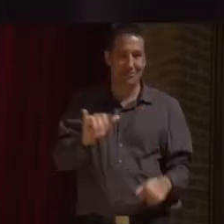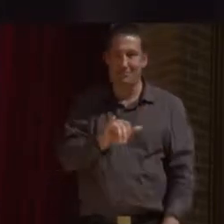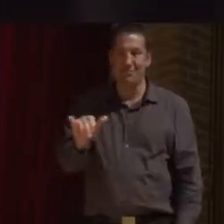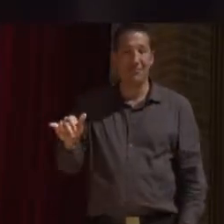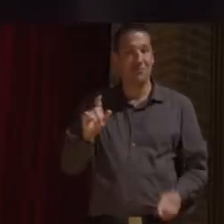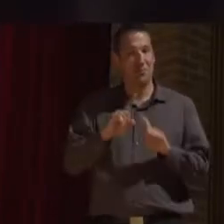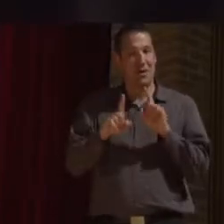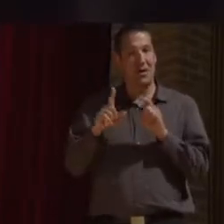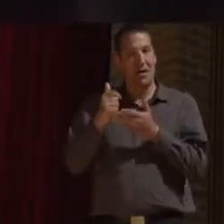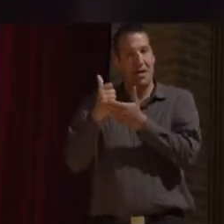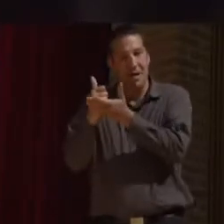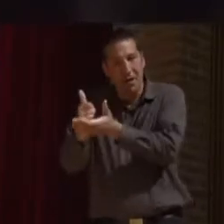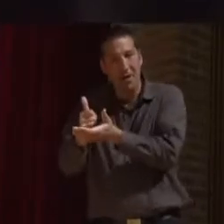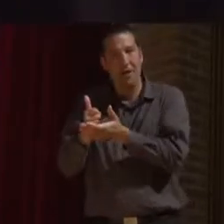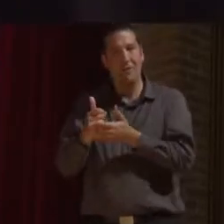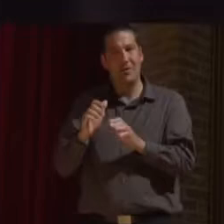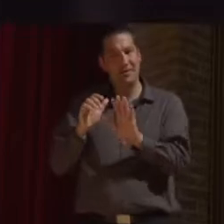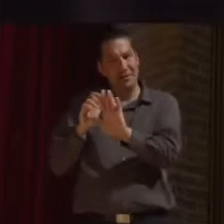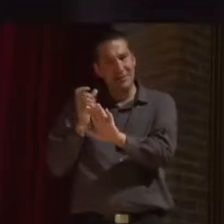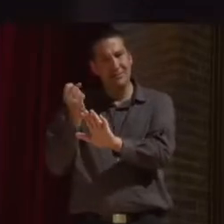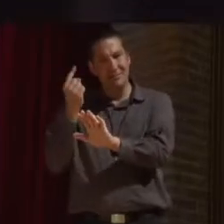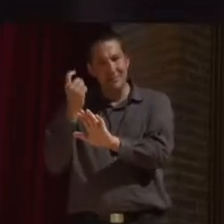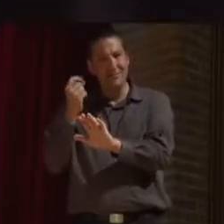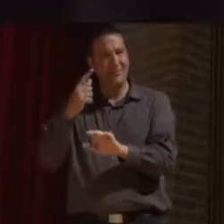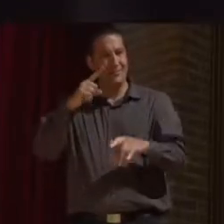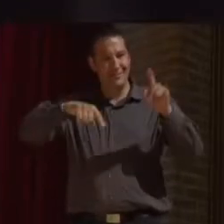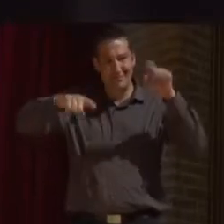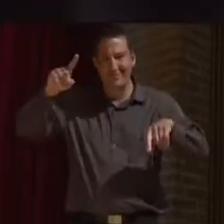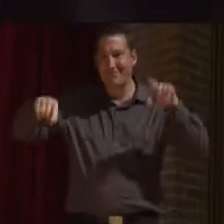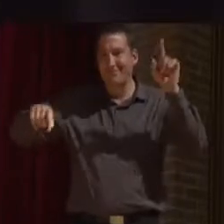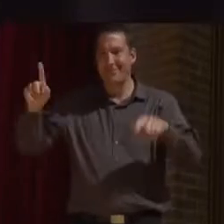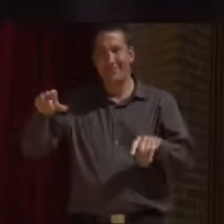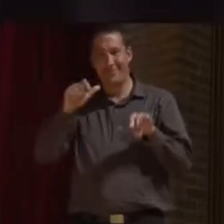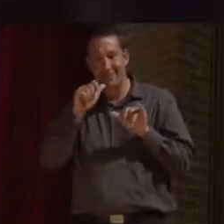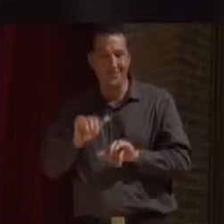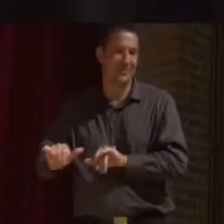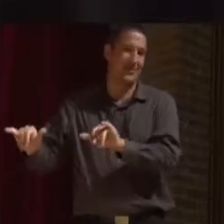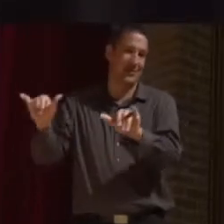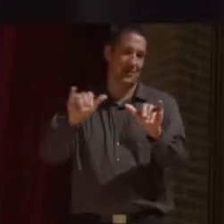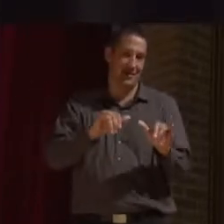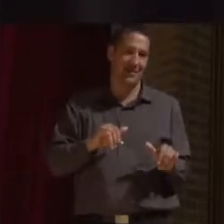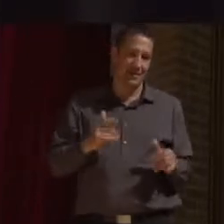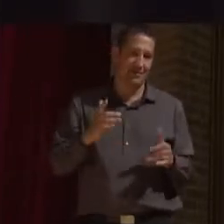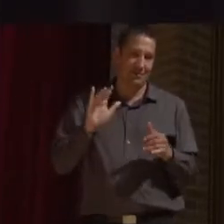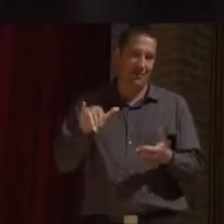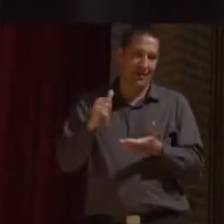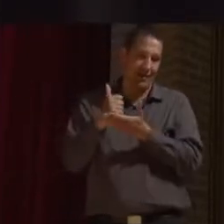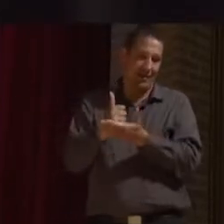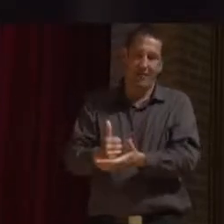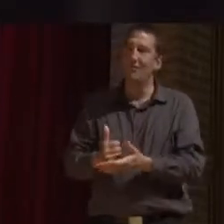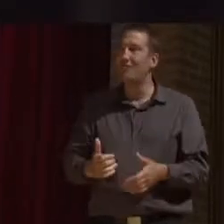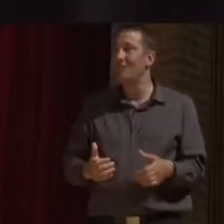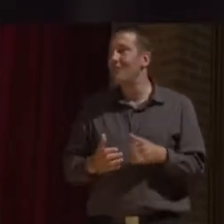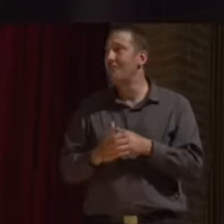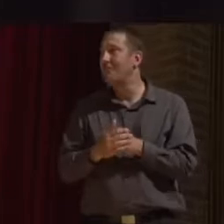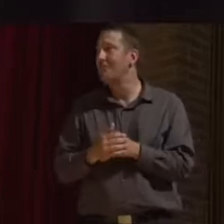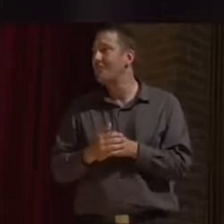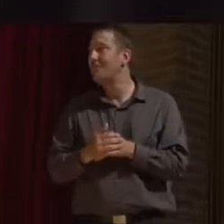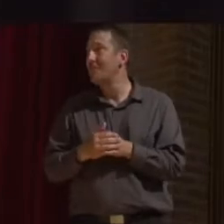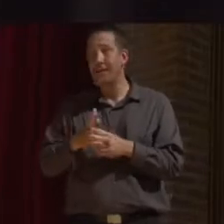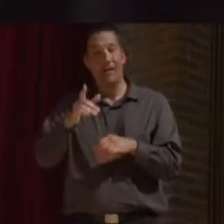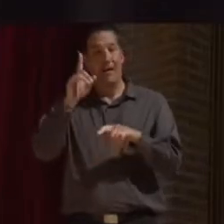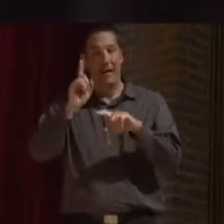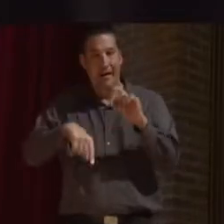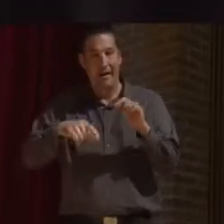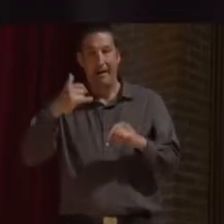be aware of that is an eye-opener for a lot of people. And yeah, they got to come to work on time and can't be on their cell phones